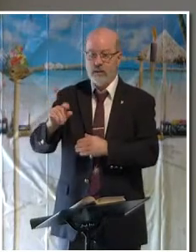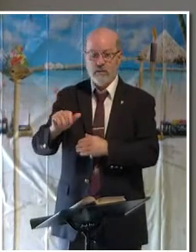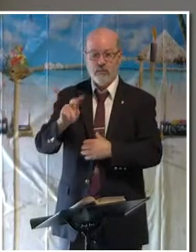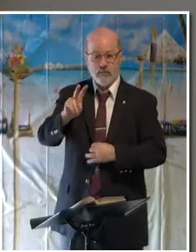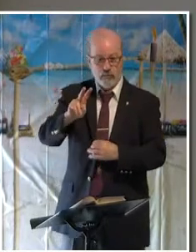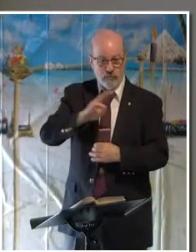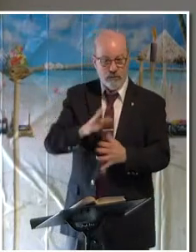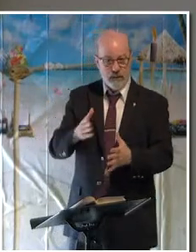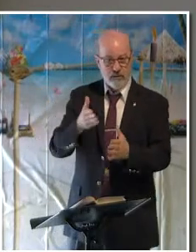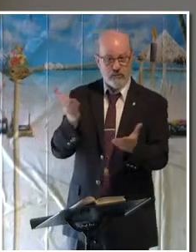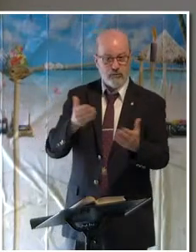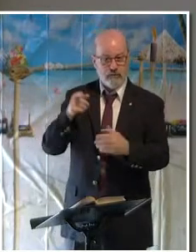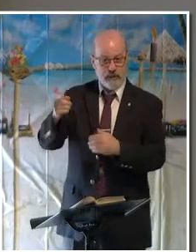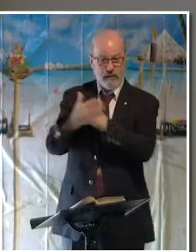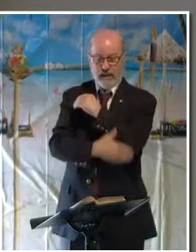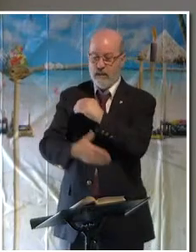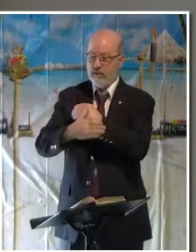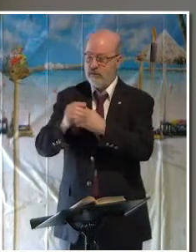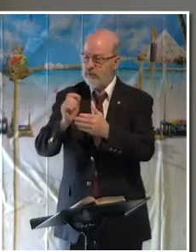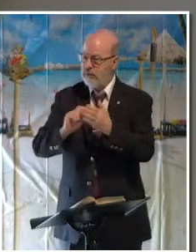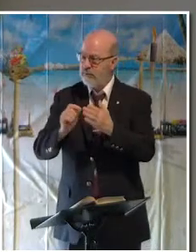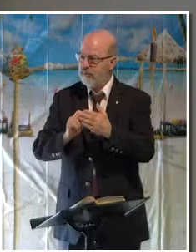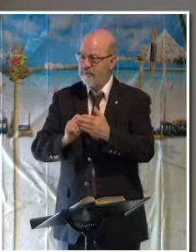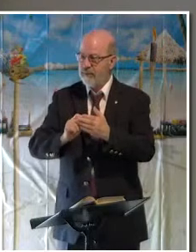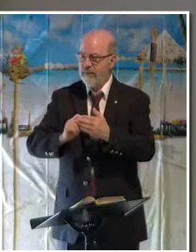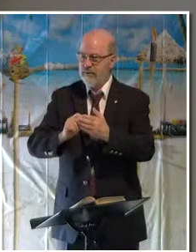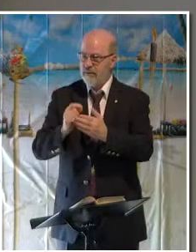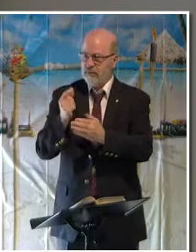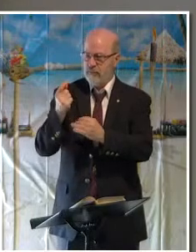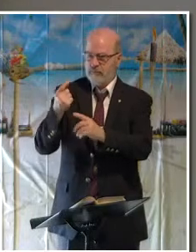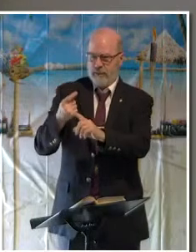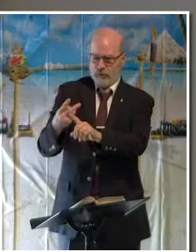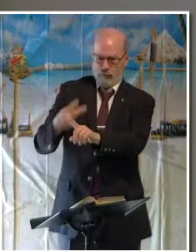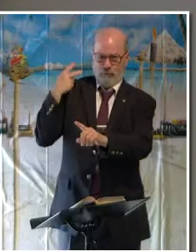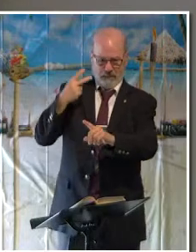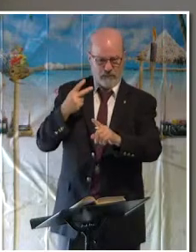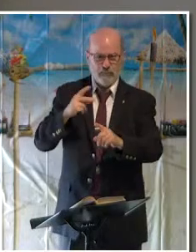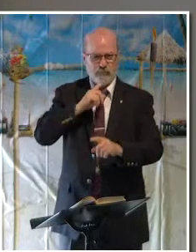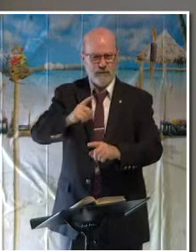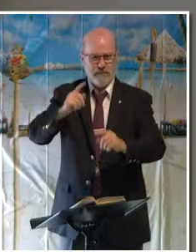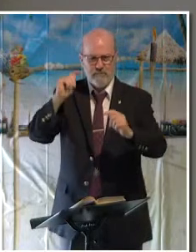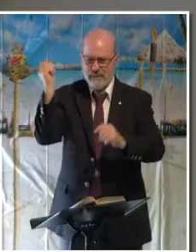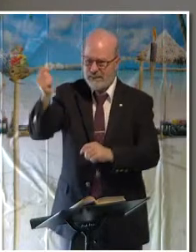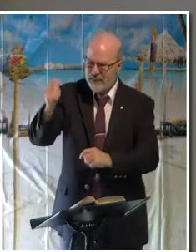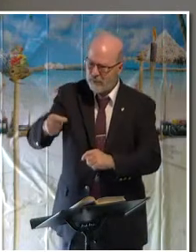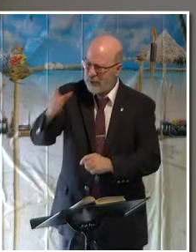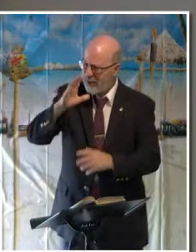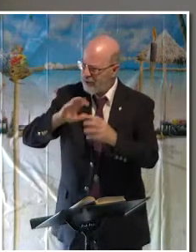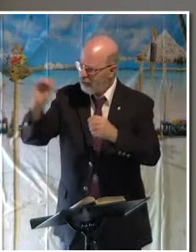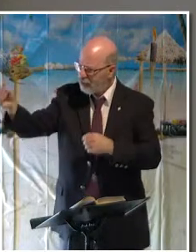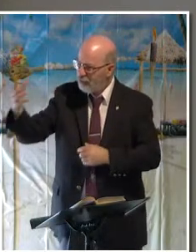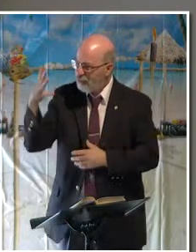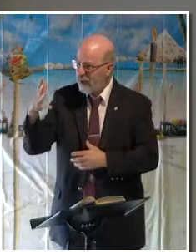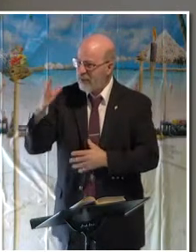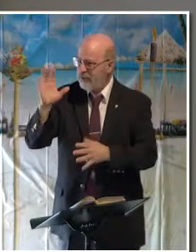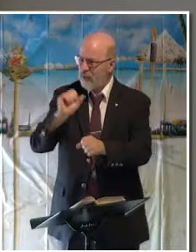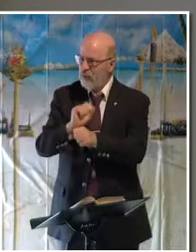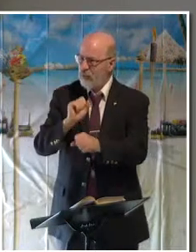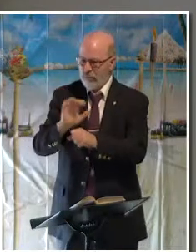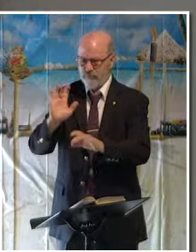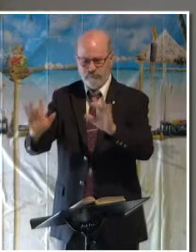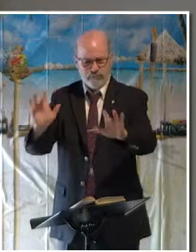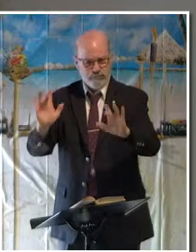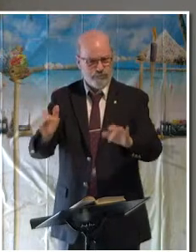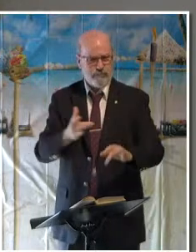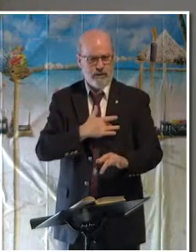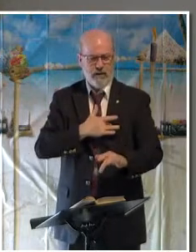the Lord in Uganda. And he writes to us, "These last 2 months have truly been a testimony to God's grace and his working in the hearts